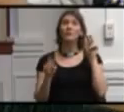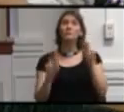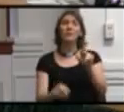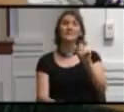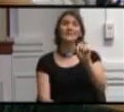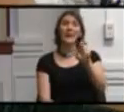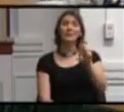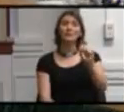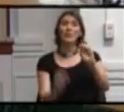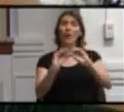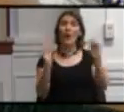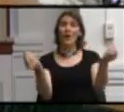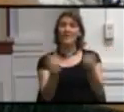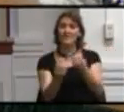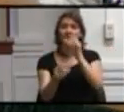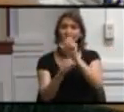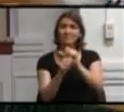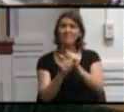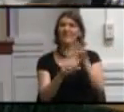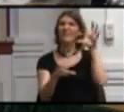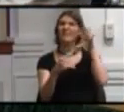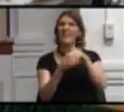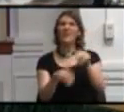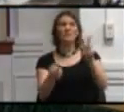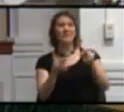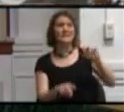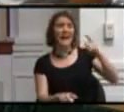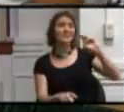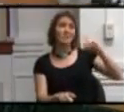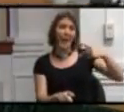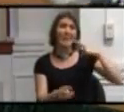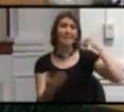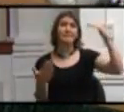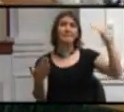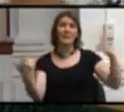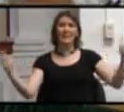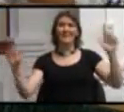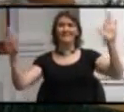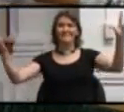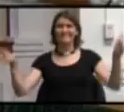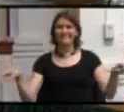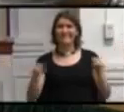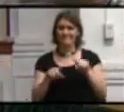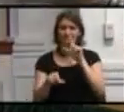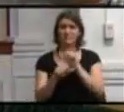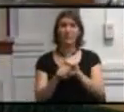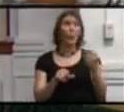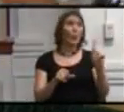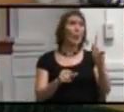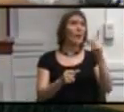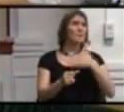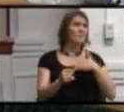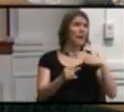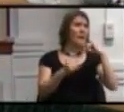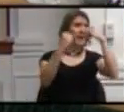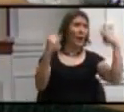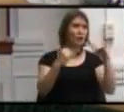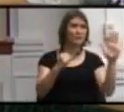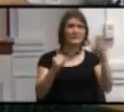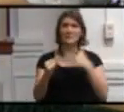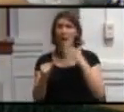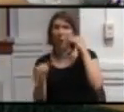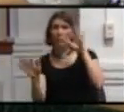assessor's office, you're likely familiar with the tax maps. They're large maps that identify the parcels, identify